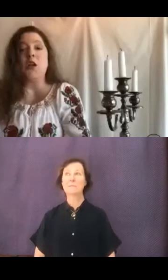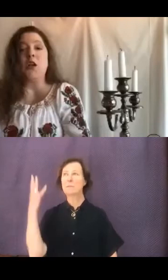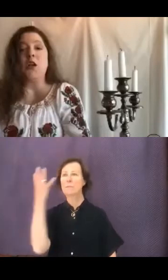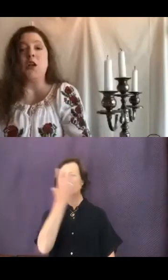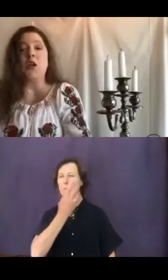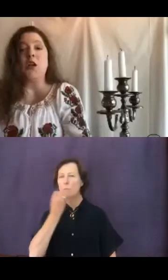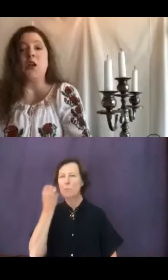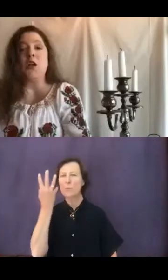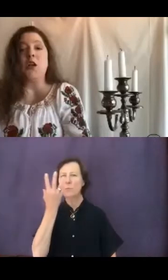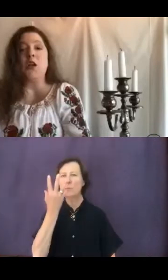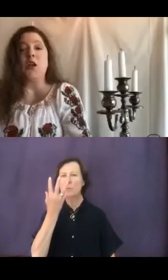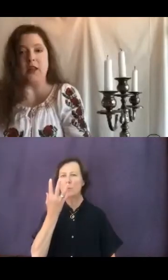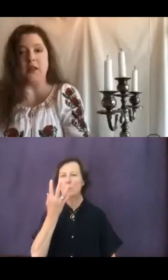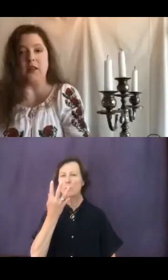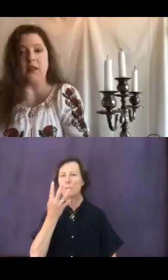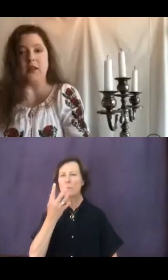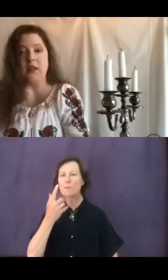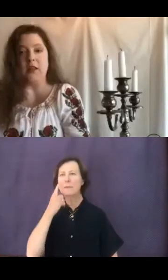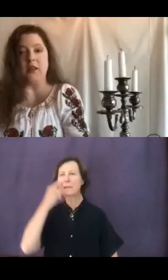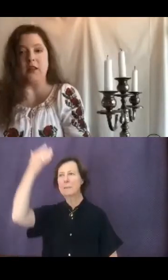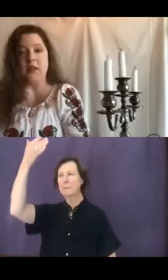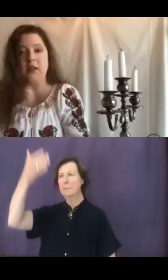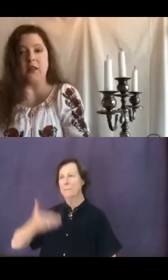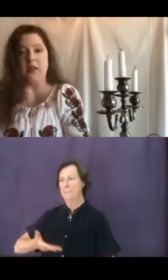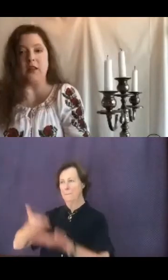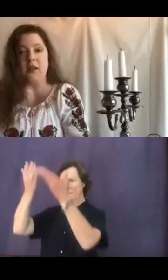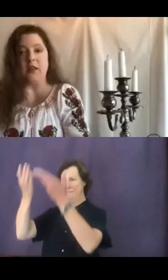Beauty is before me.